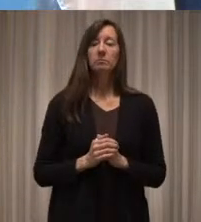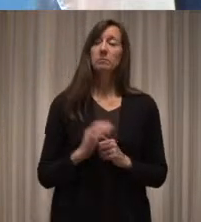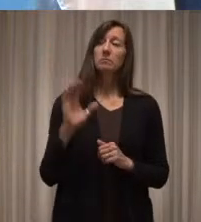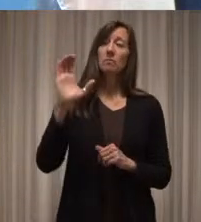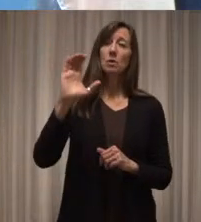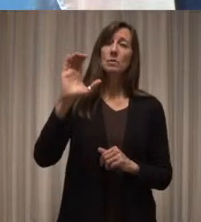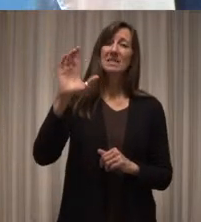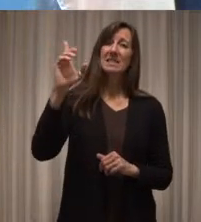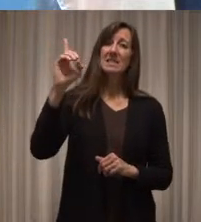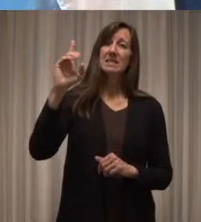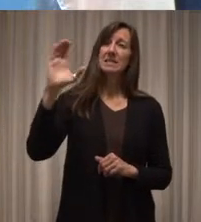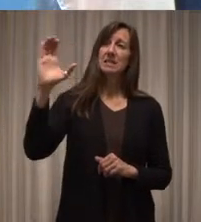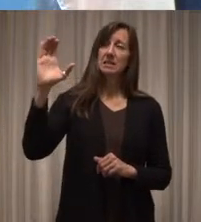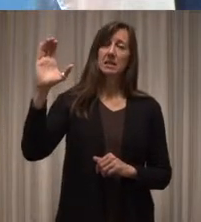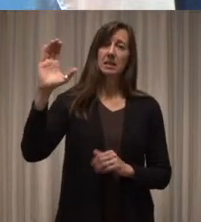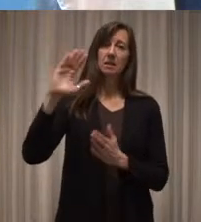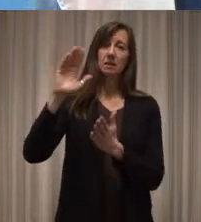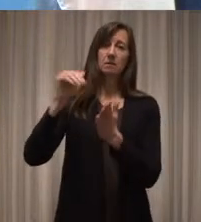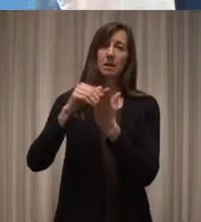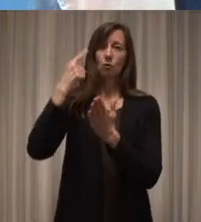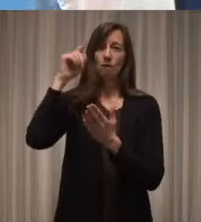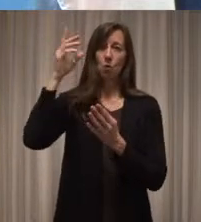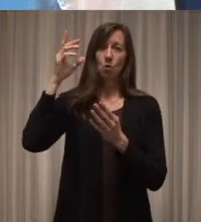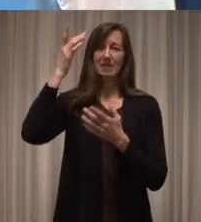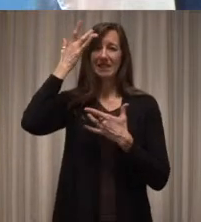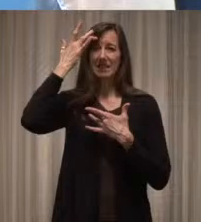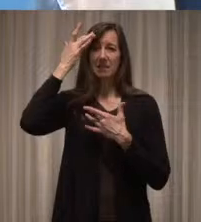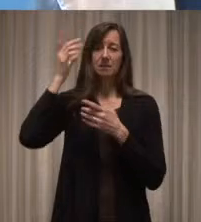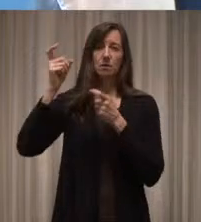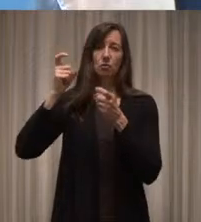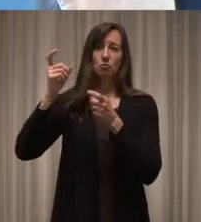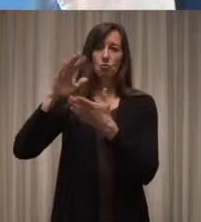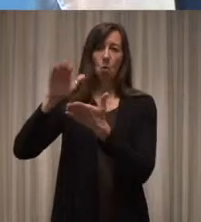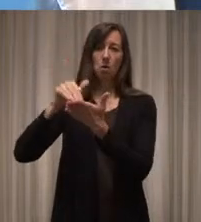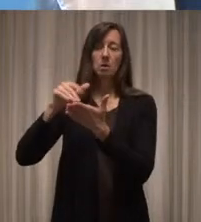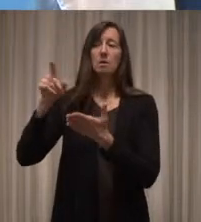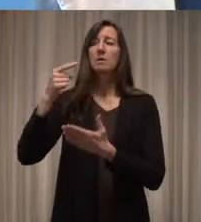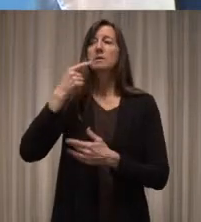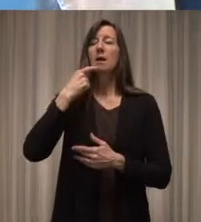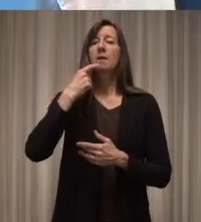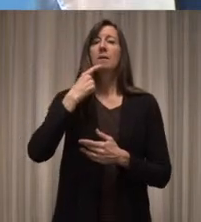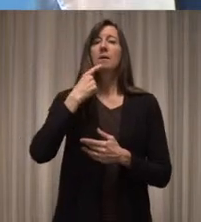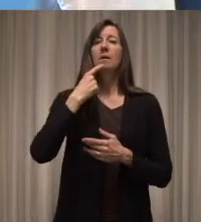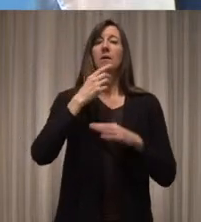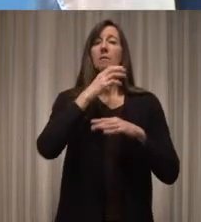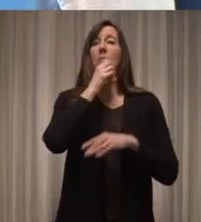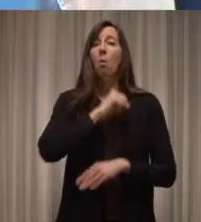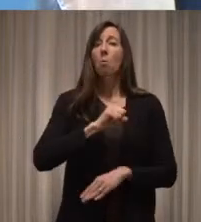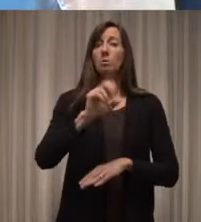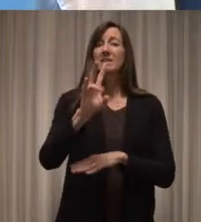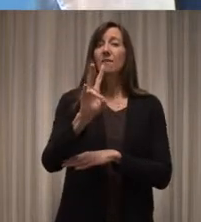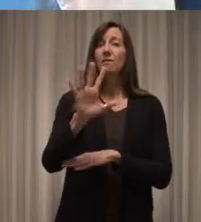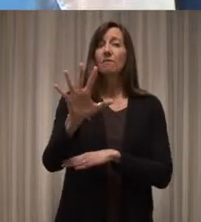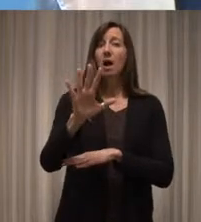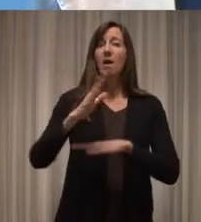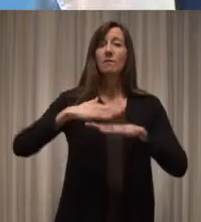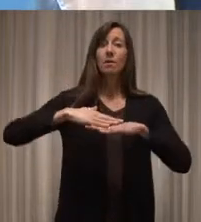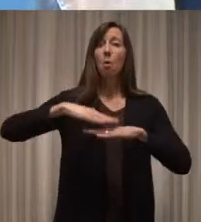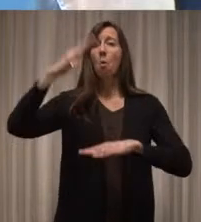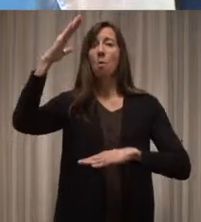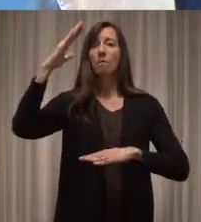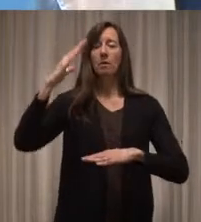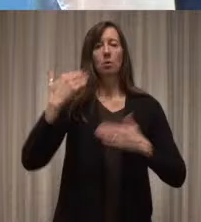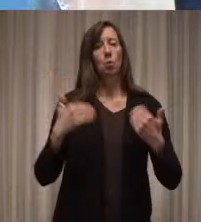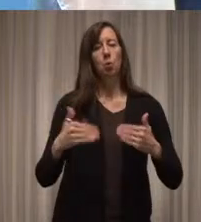specifically put out guidance that folks 75 plus in particular are at very high risk from an